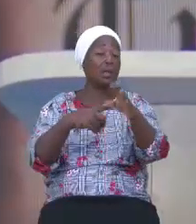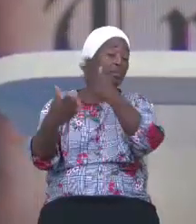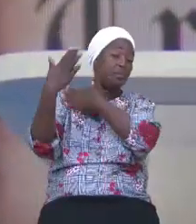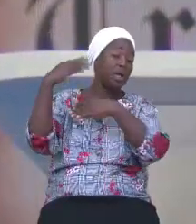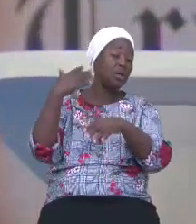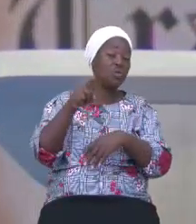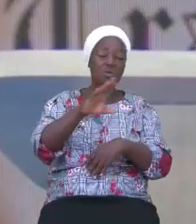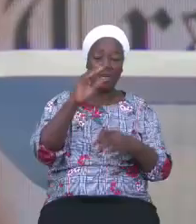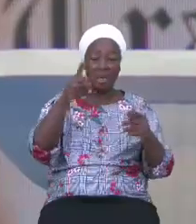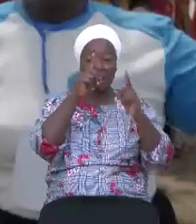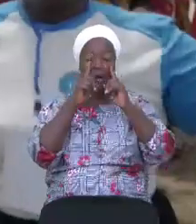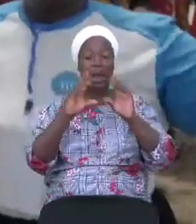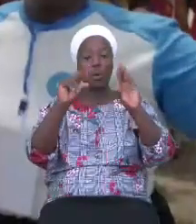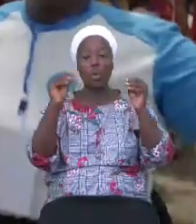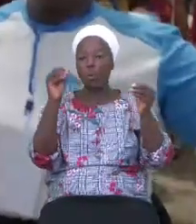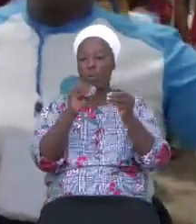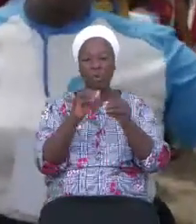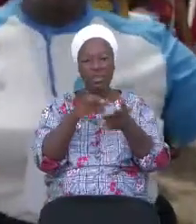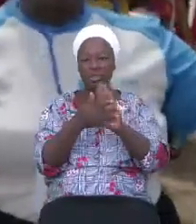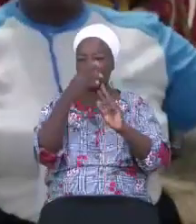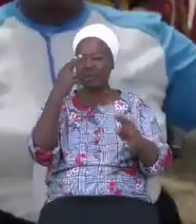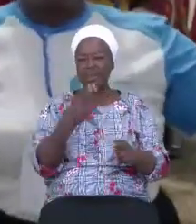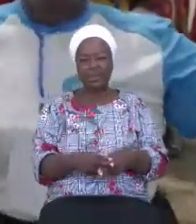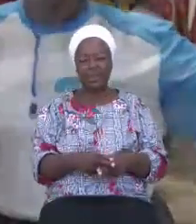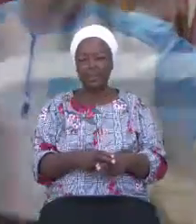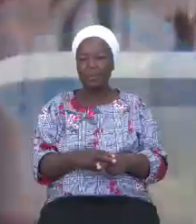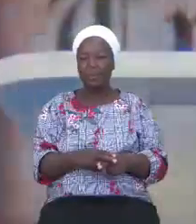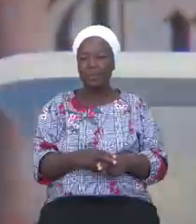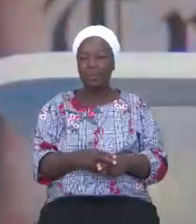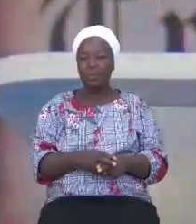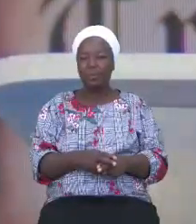we cry no more. We're not